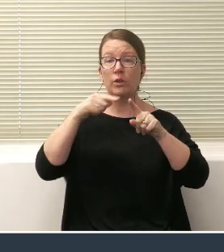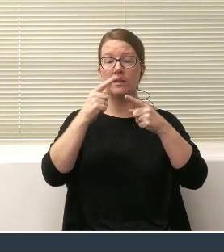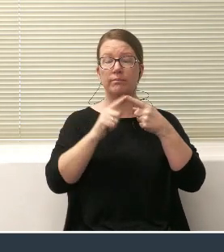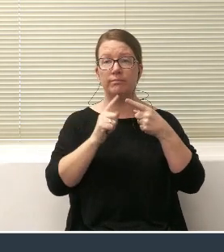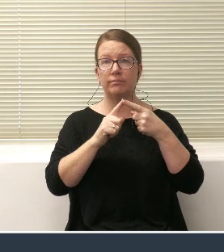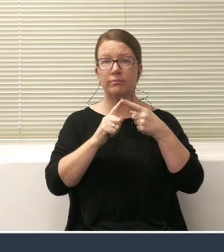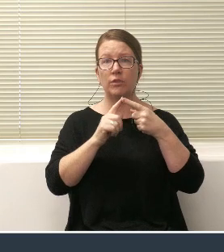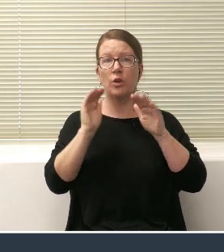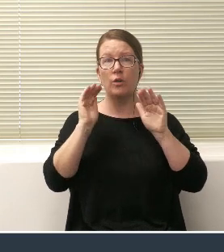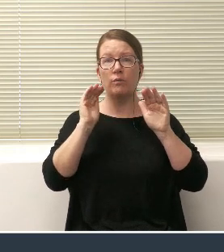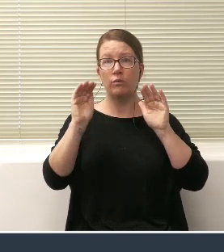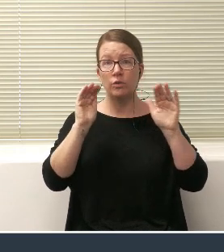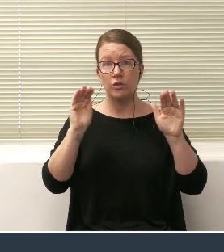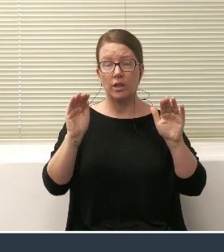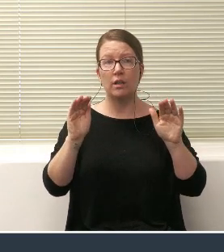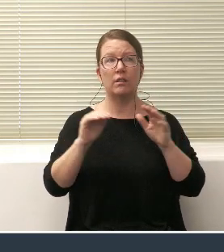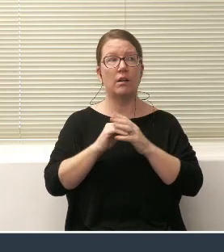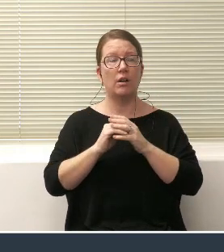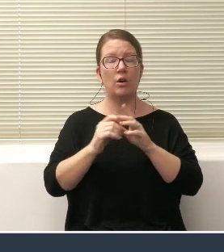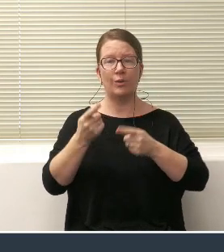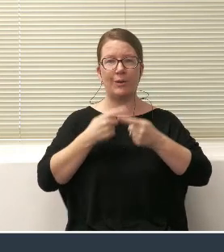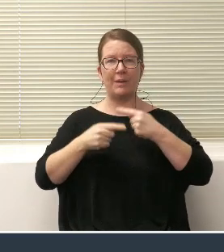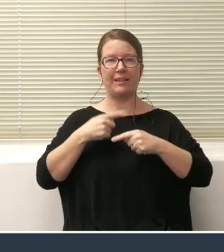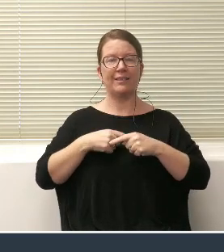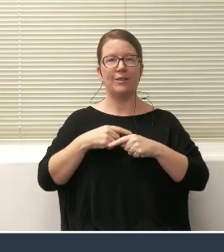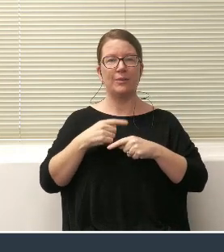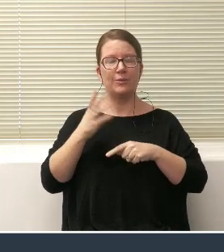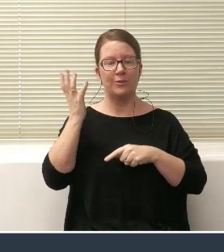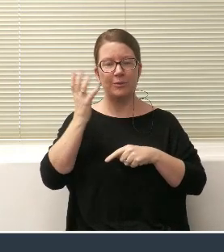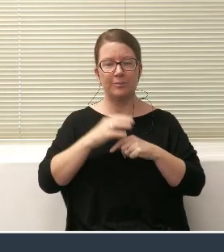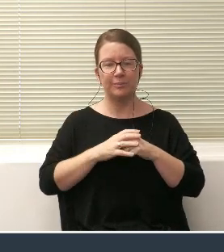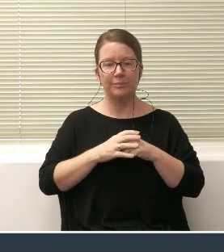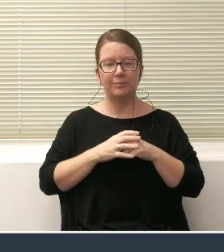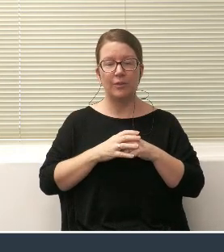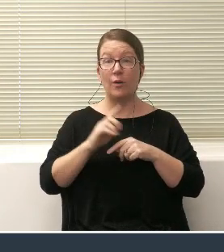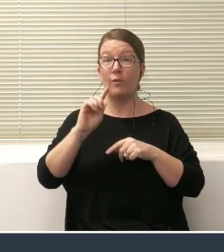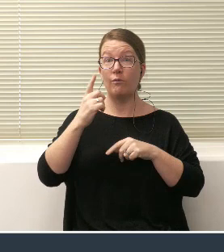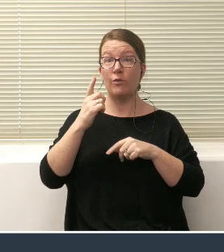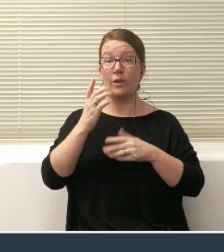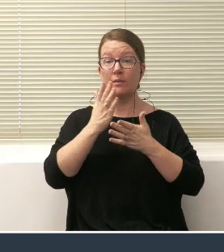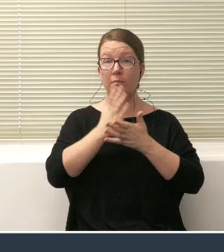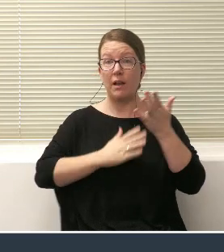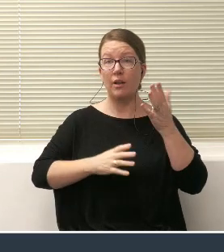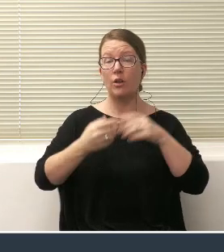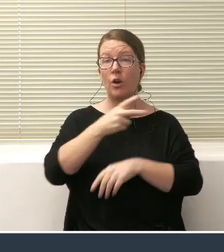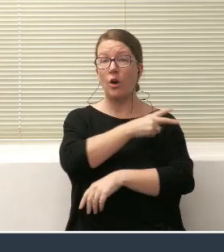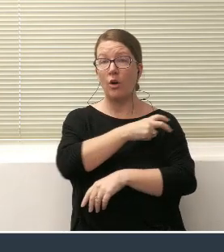is the future of, actually I'll just take one step back. The first part of our officer's recommendation today is actually to receive